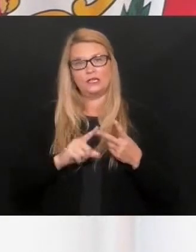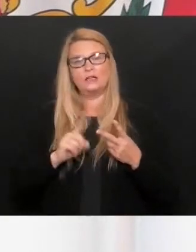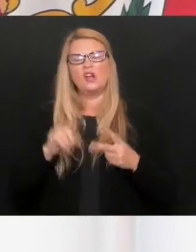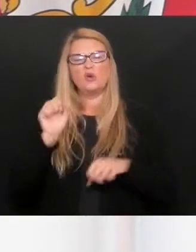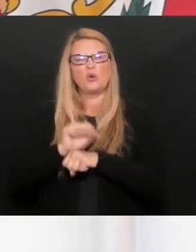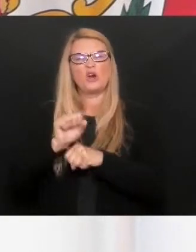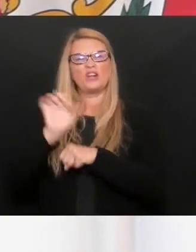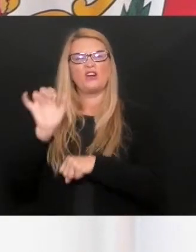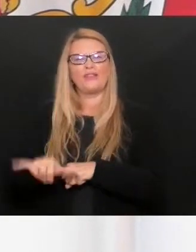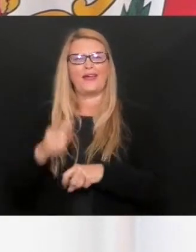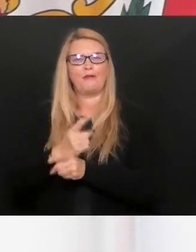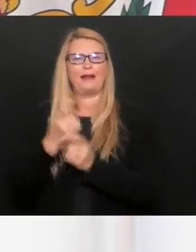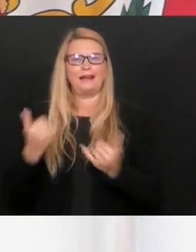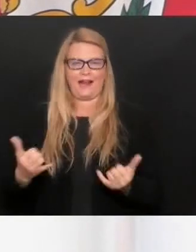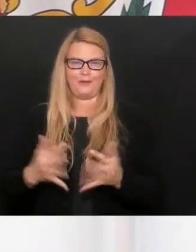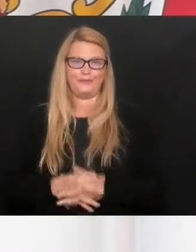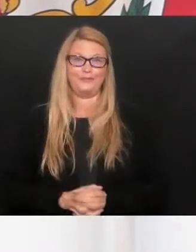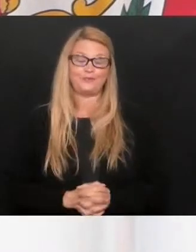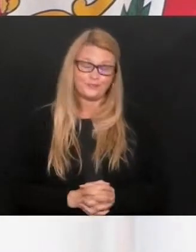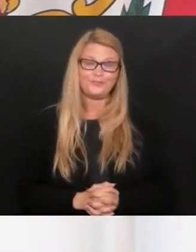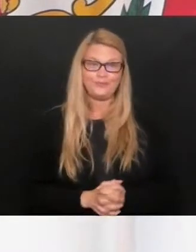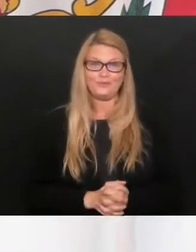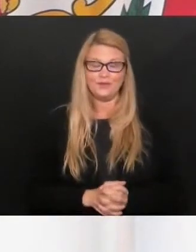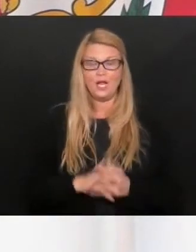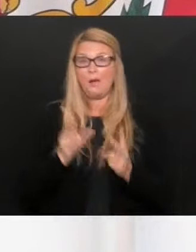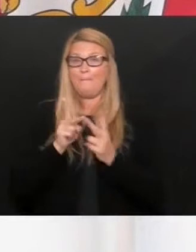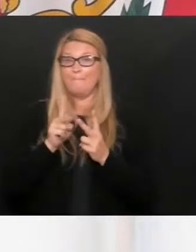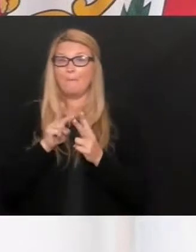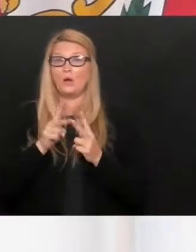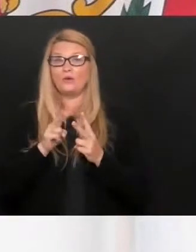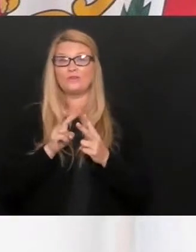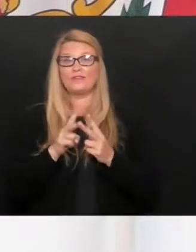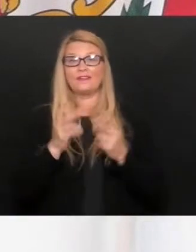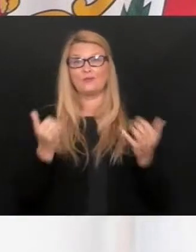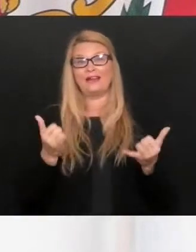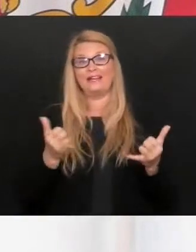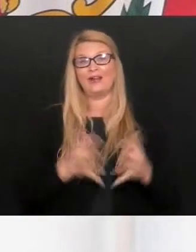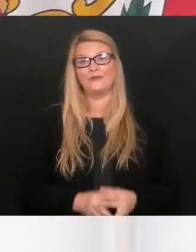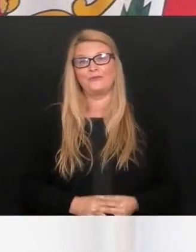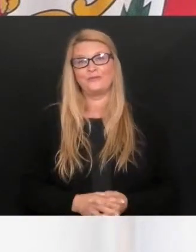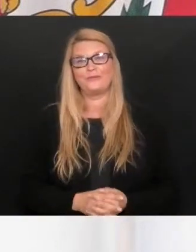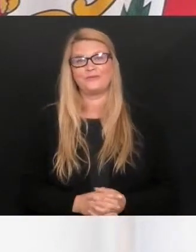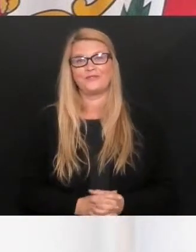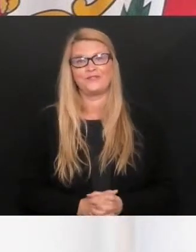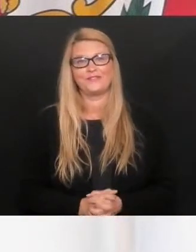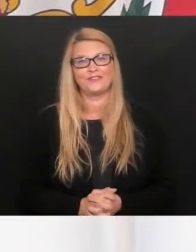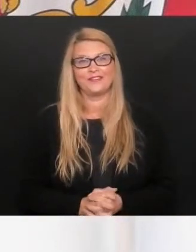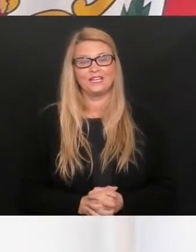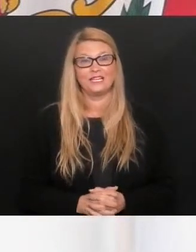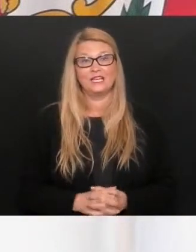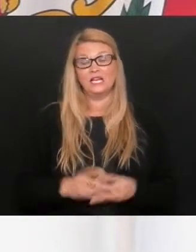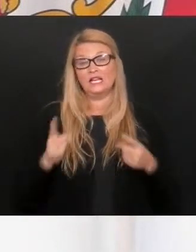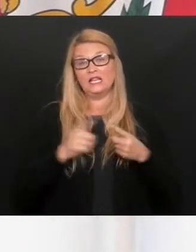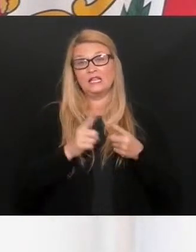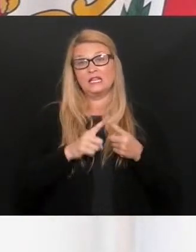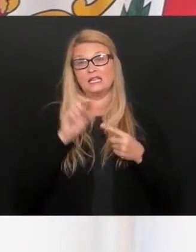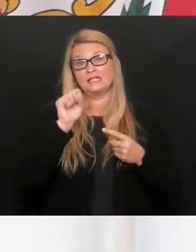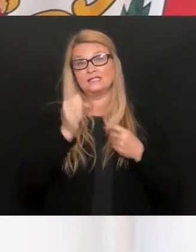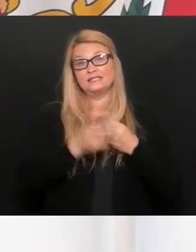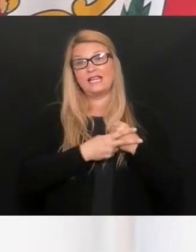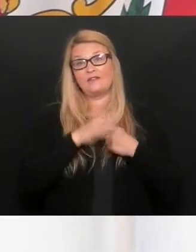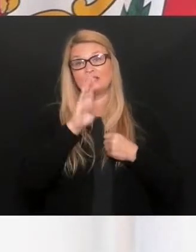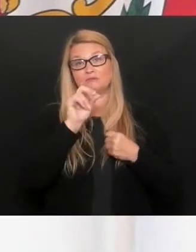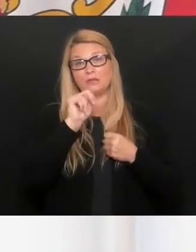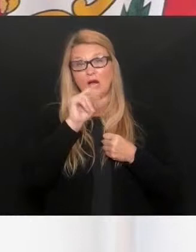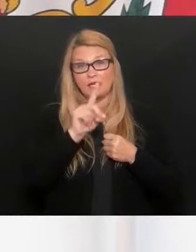that just as well. So we're working on both those right now, and the savings bond situation is going to be a little